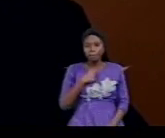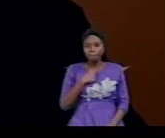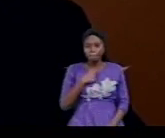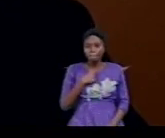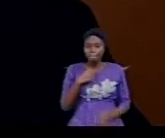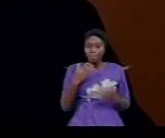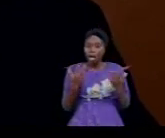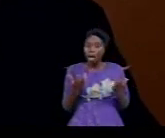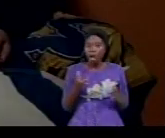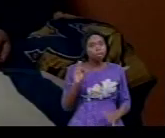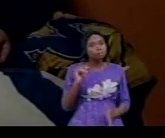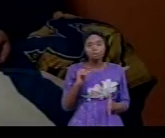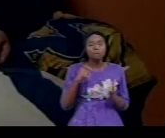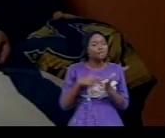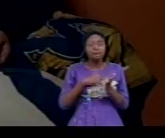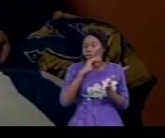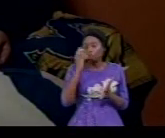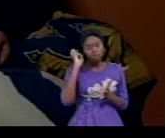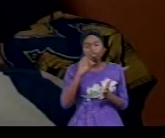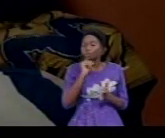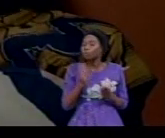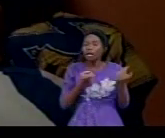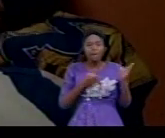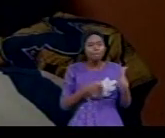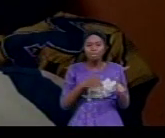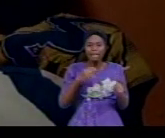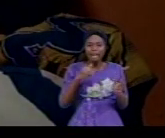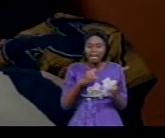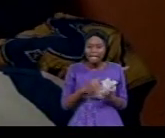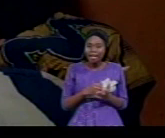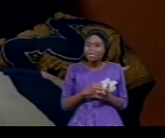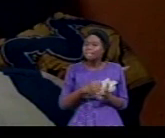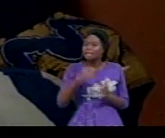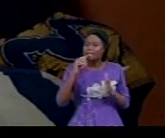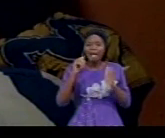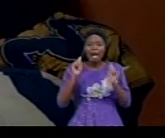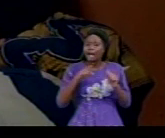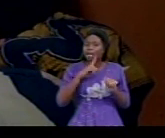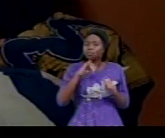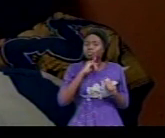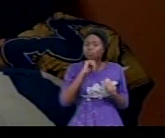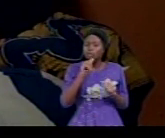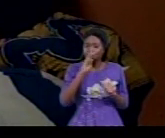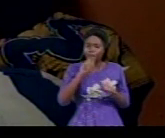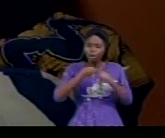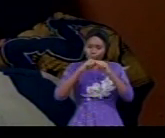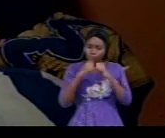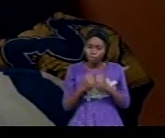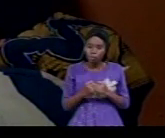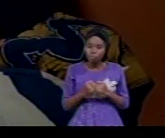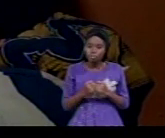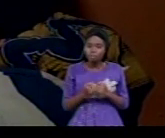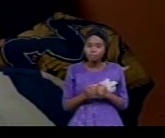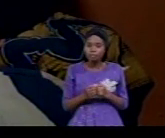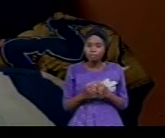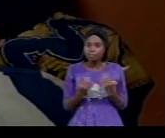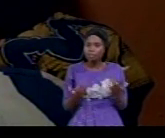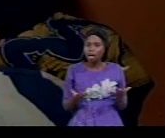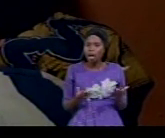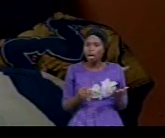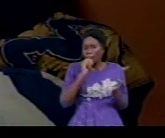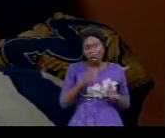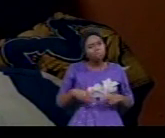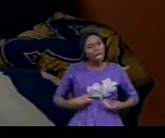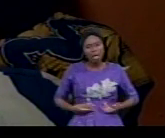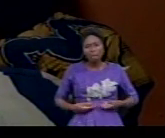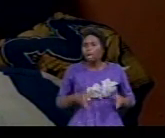is not going to happen. It is a deal. It cannot be broken. It has happened already. Mom,